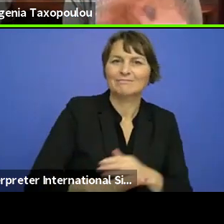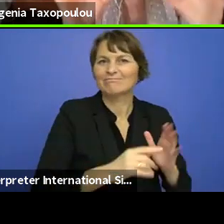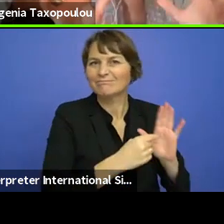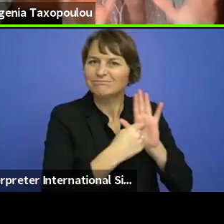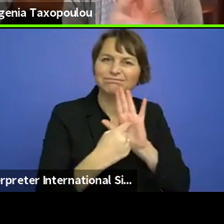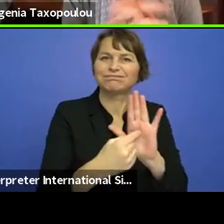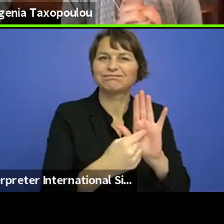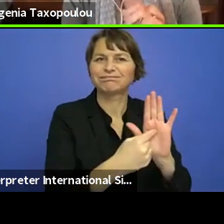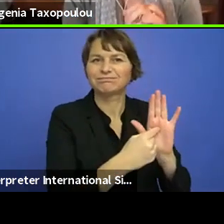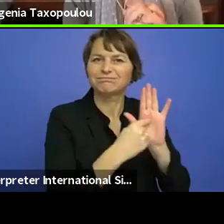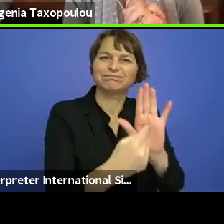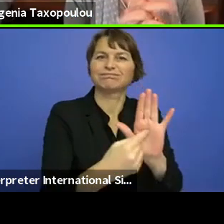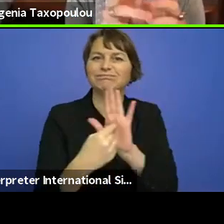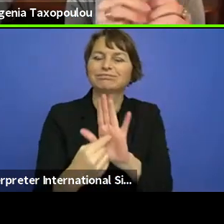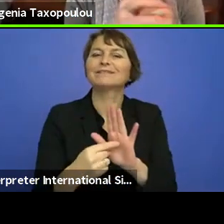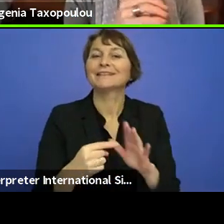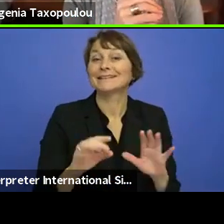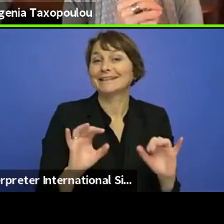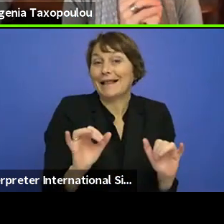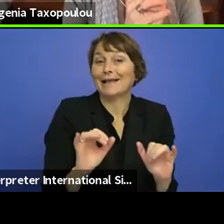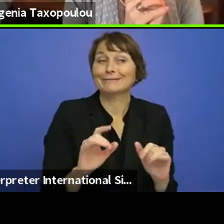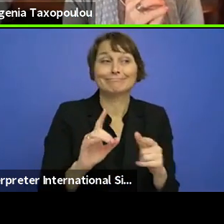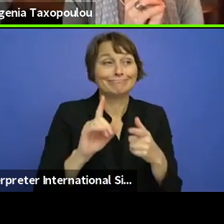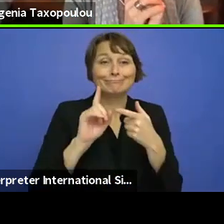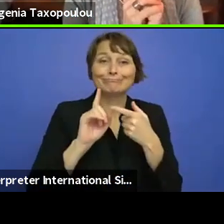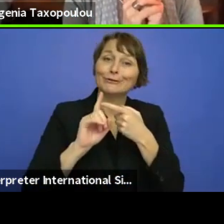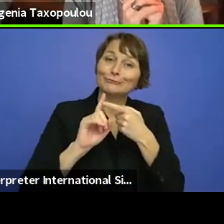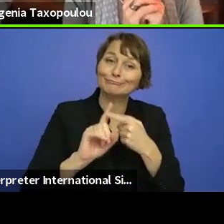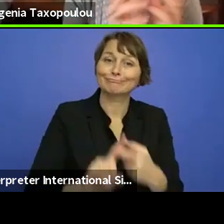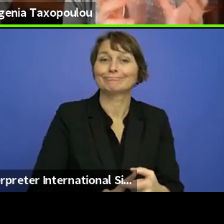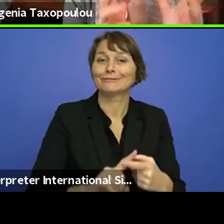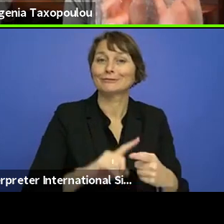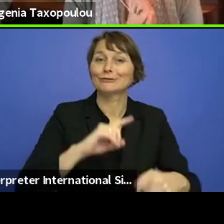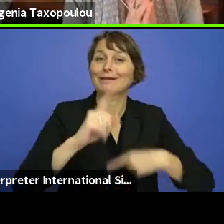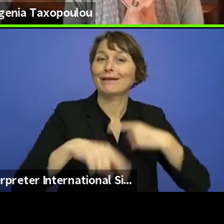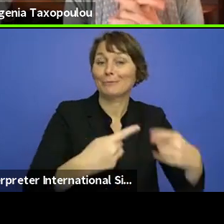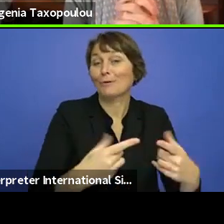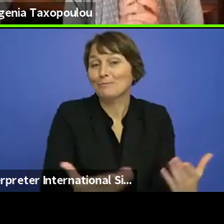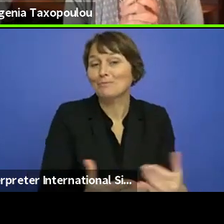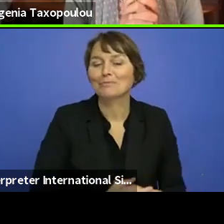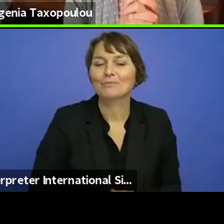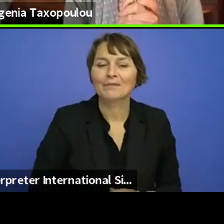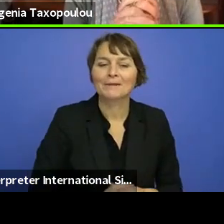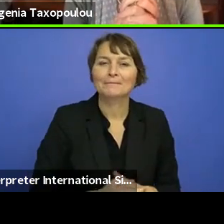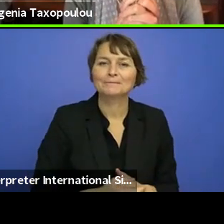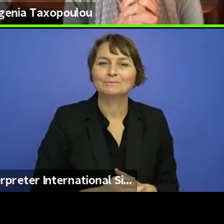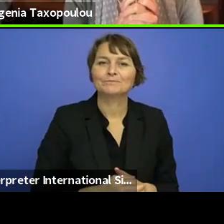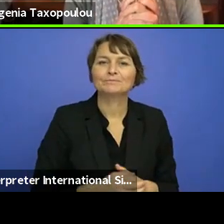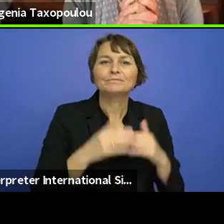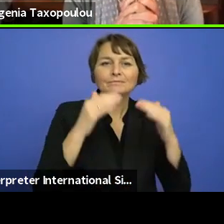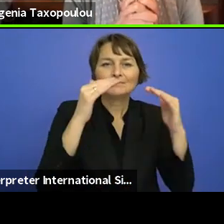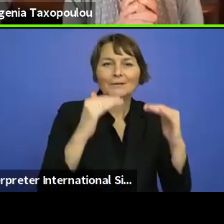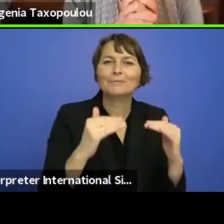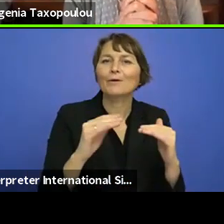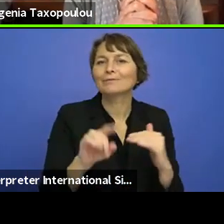way sustainable, so to speak. But I would like to move now also briefly to Natalie,